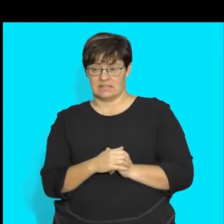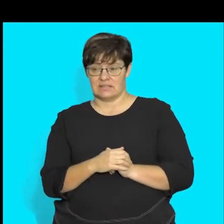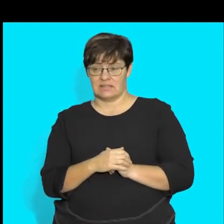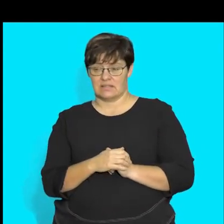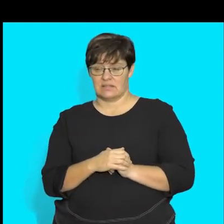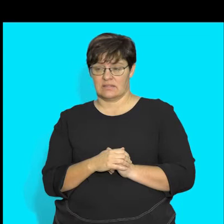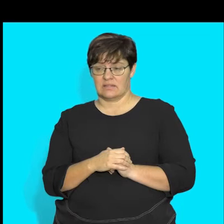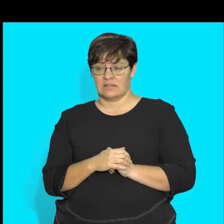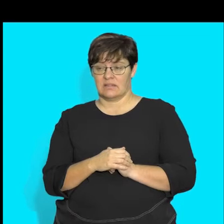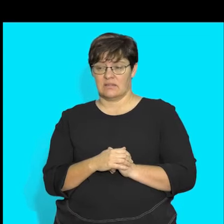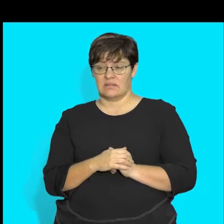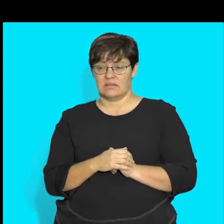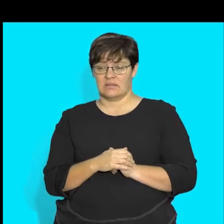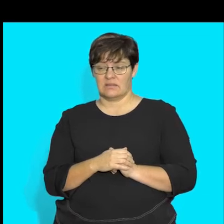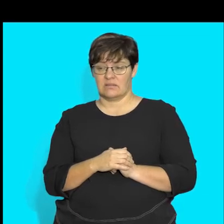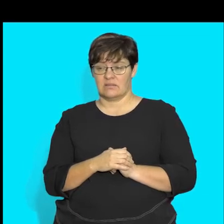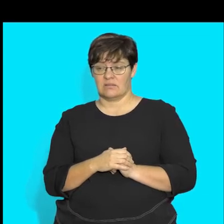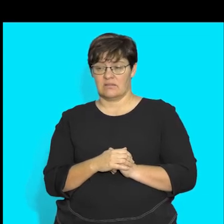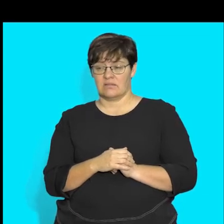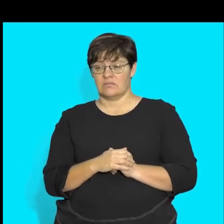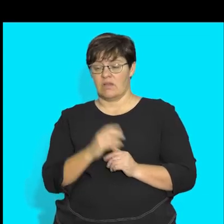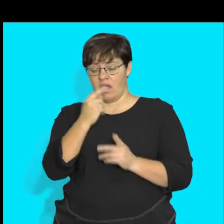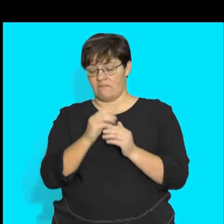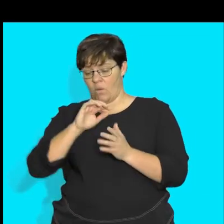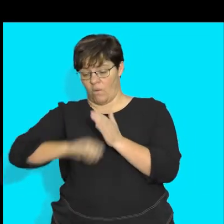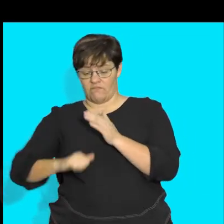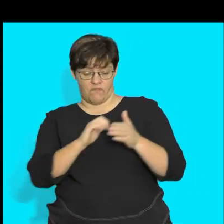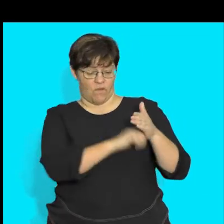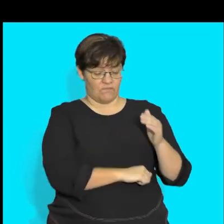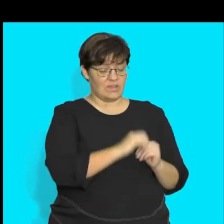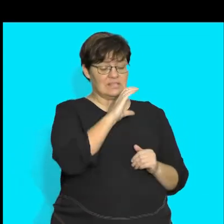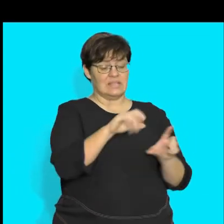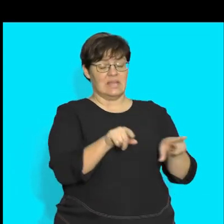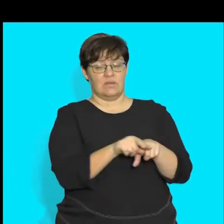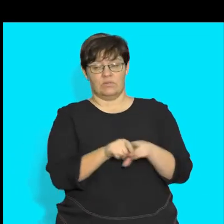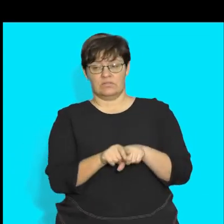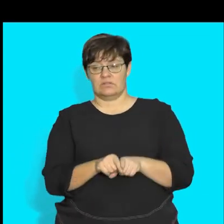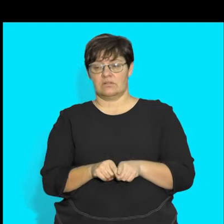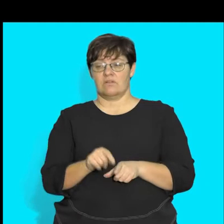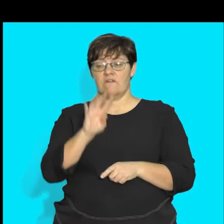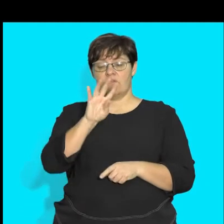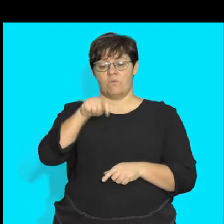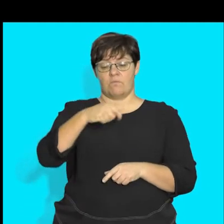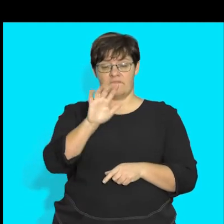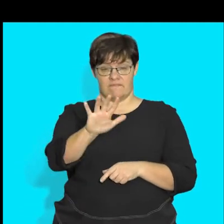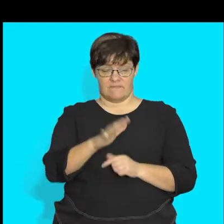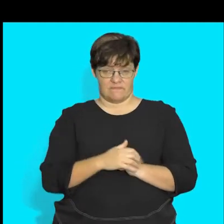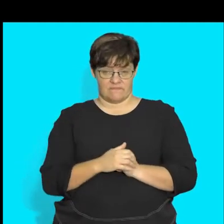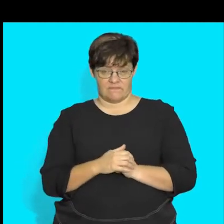half plus c. I'm going to subtract a half on both sides. I'm going to get c is equal